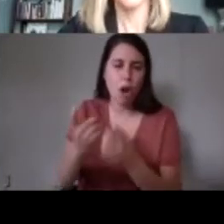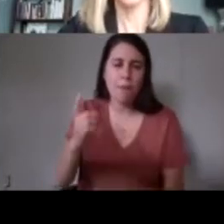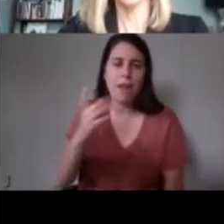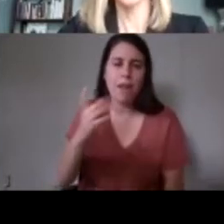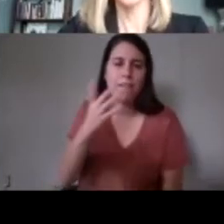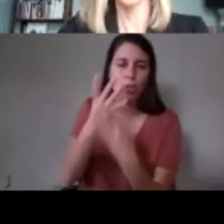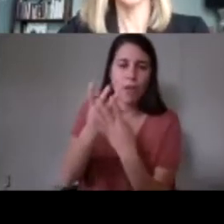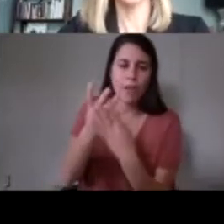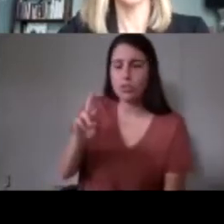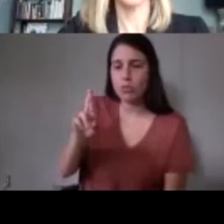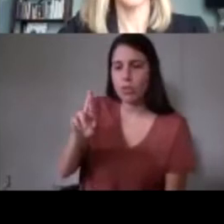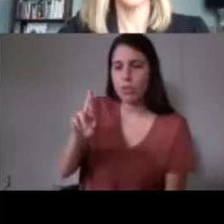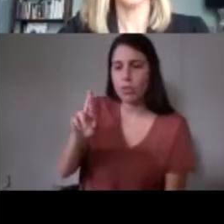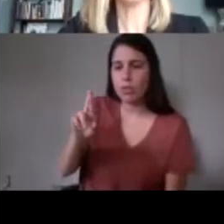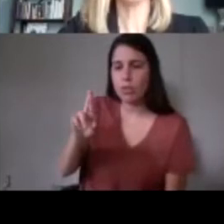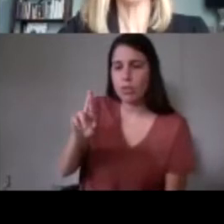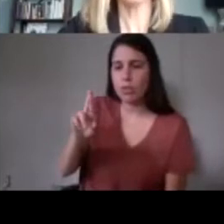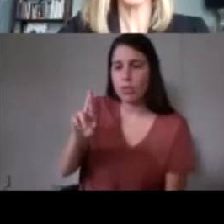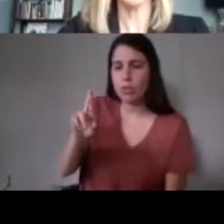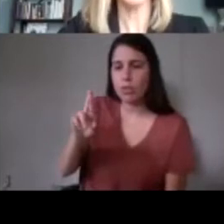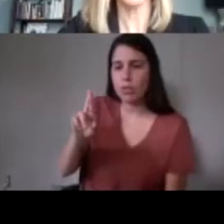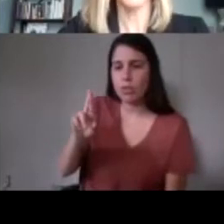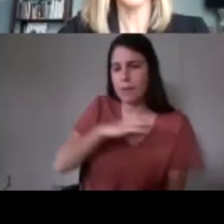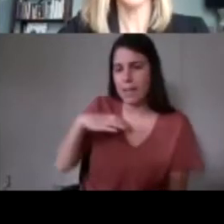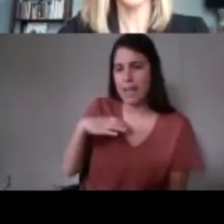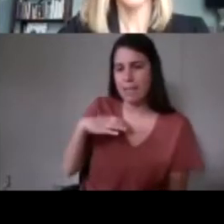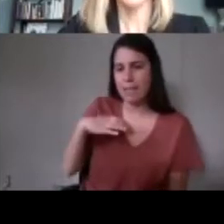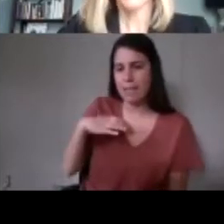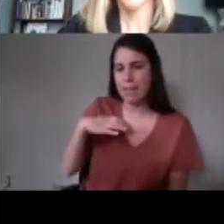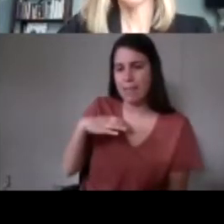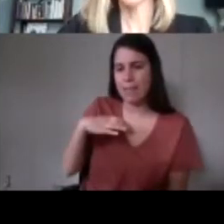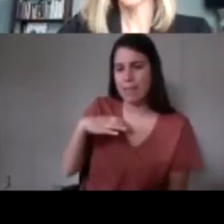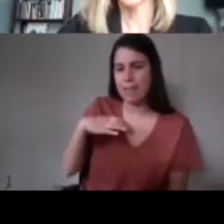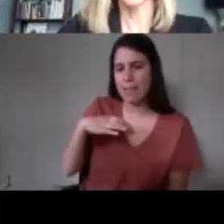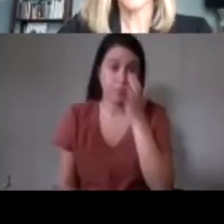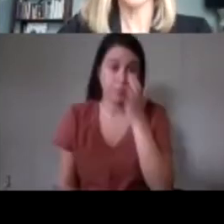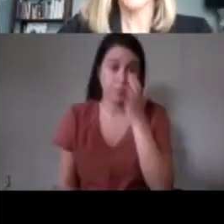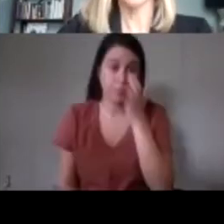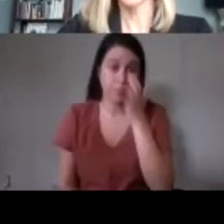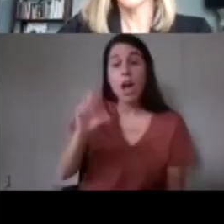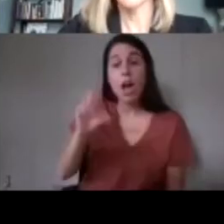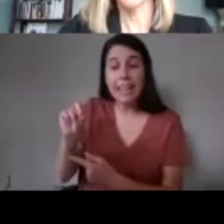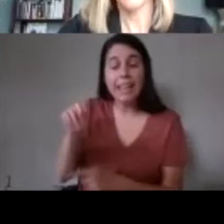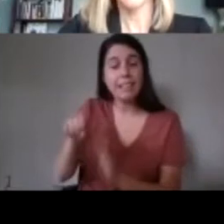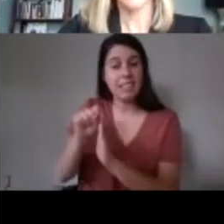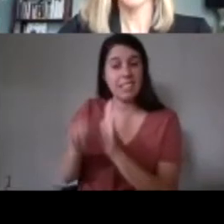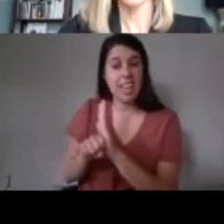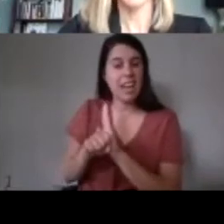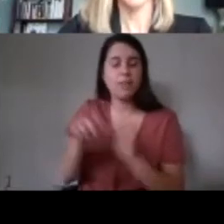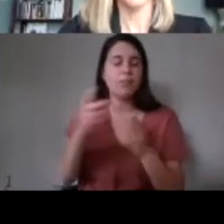Committee and also get approval from them. In Connecticut, prisoners are not allowed to receive